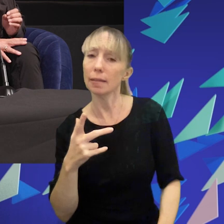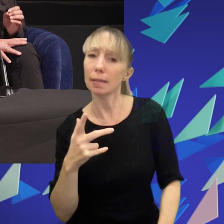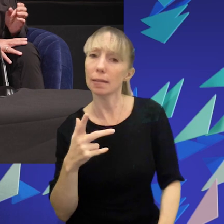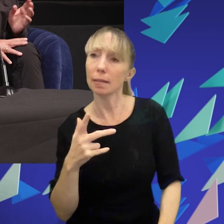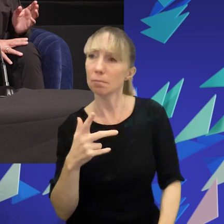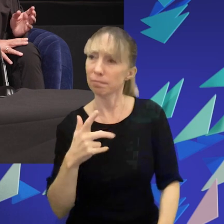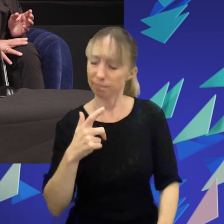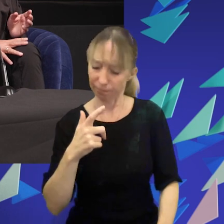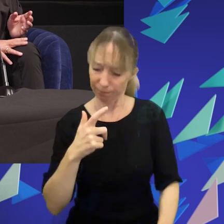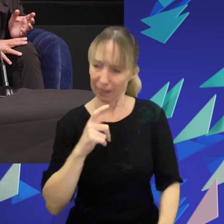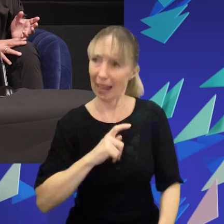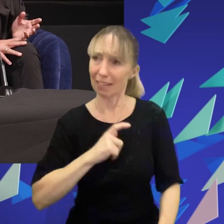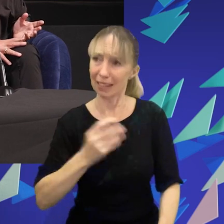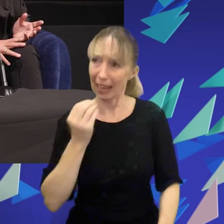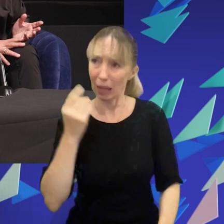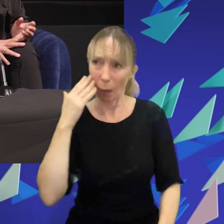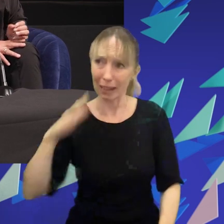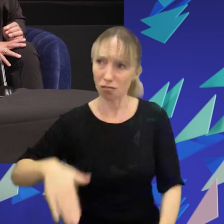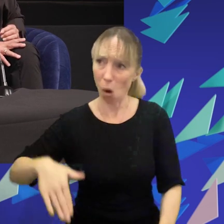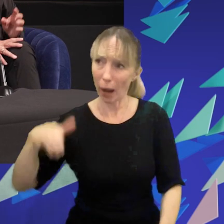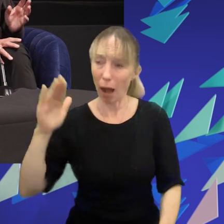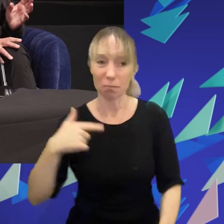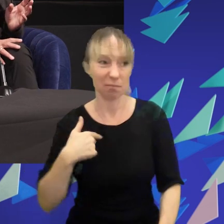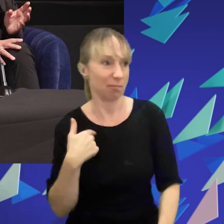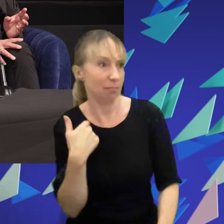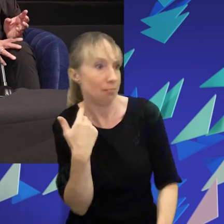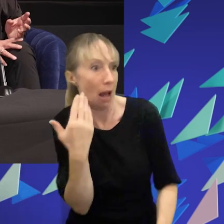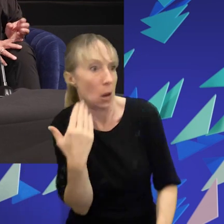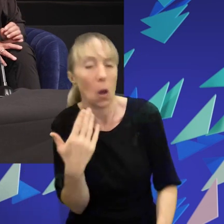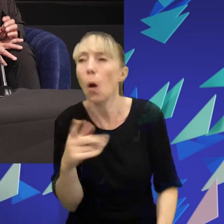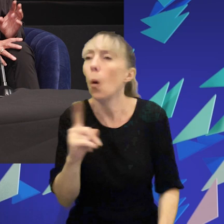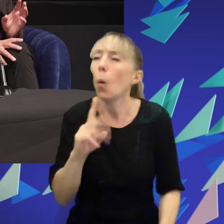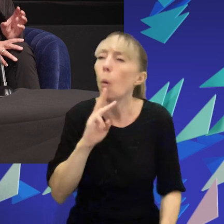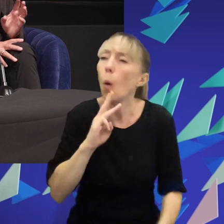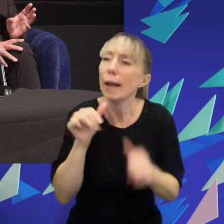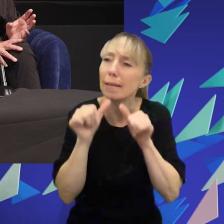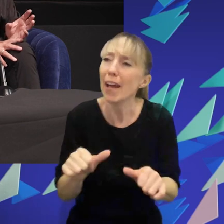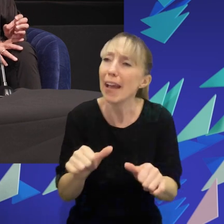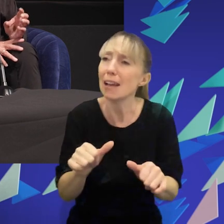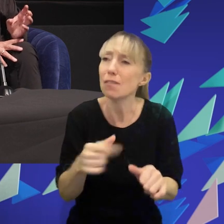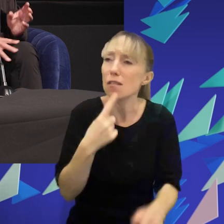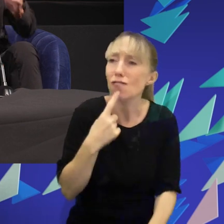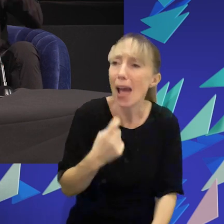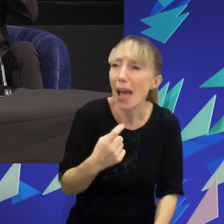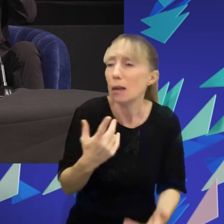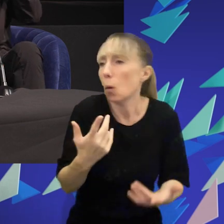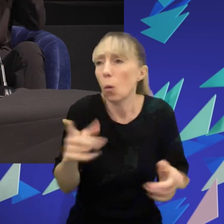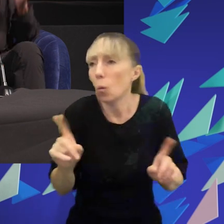what this guy ate when he was a kid? Well, I don't know. What is the wine that he has? Does he like Burgundy or does he